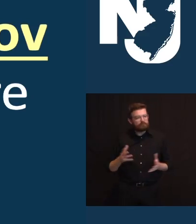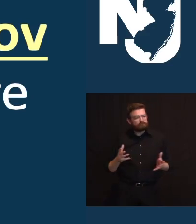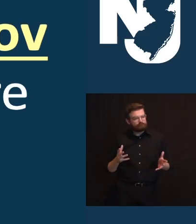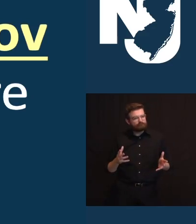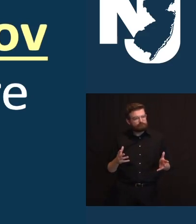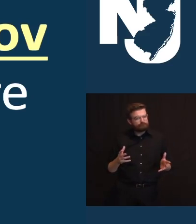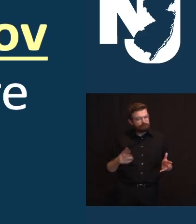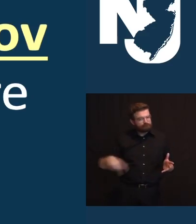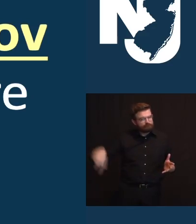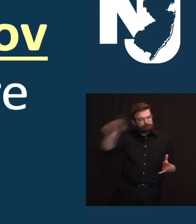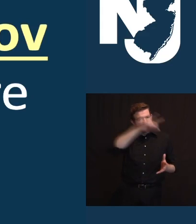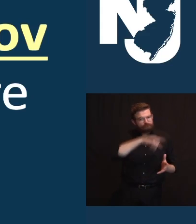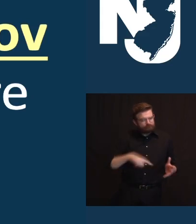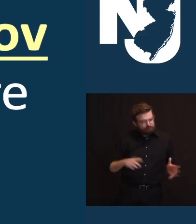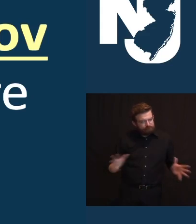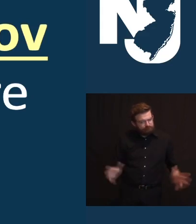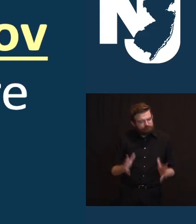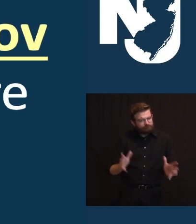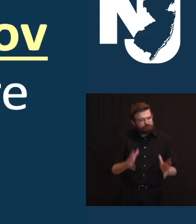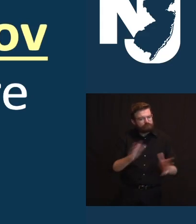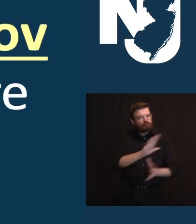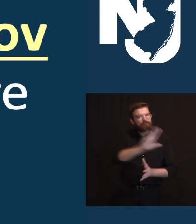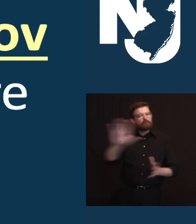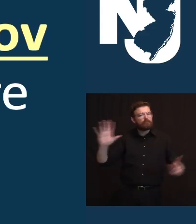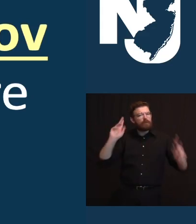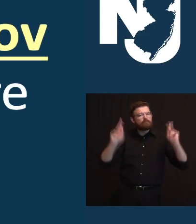across the state, particularly in undercounted,